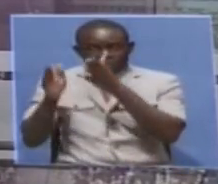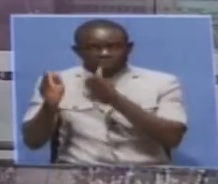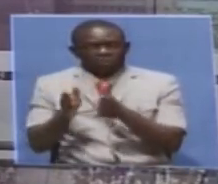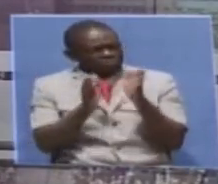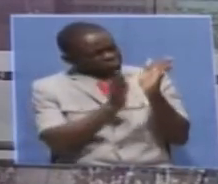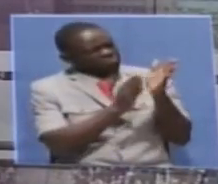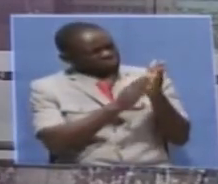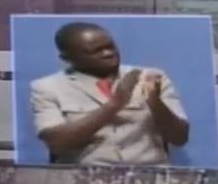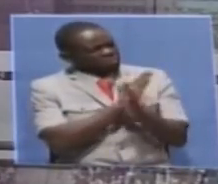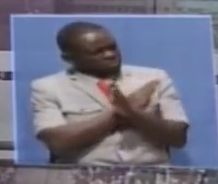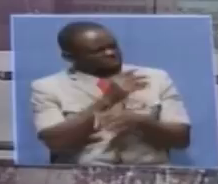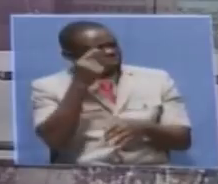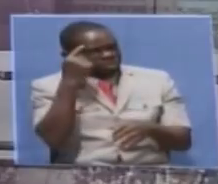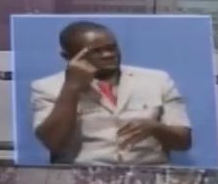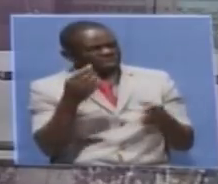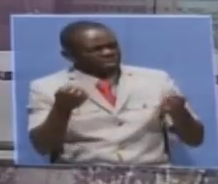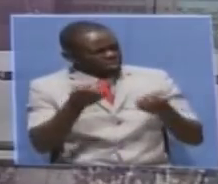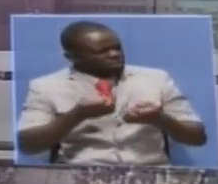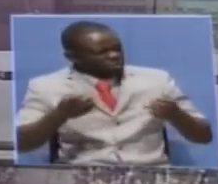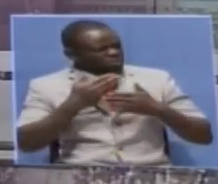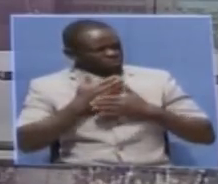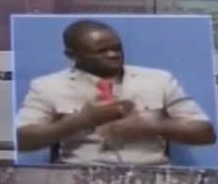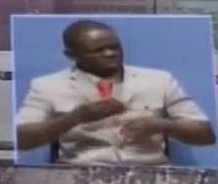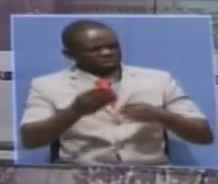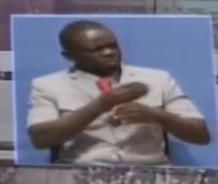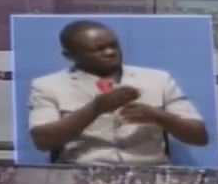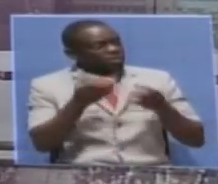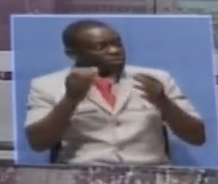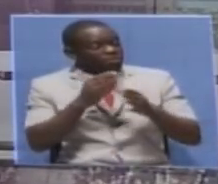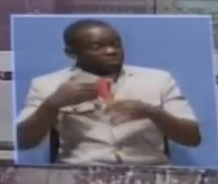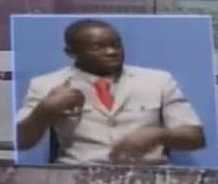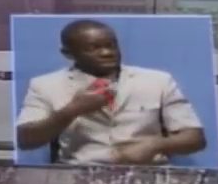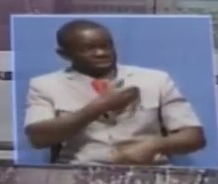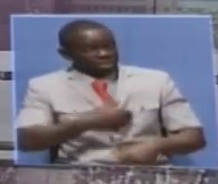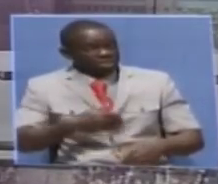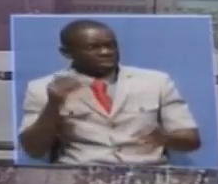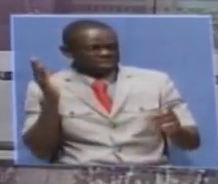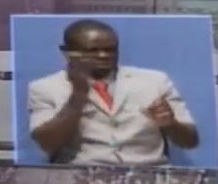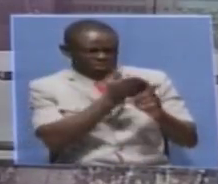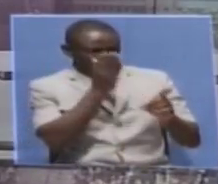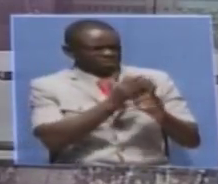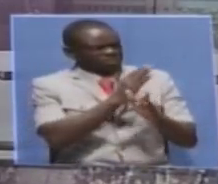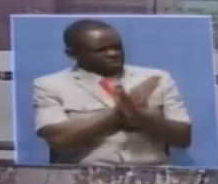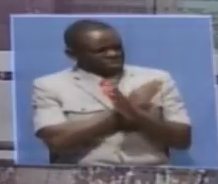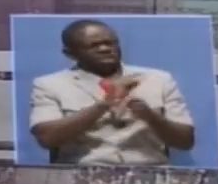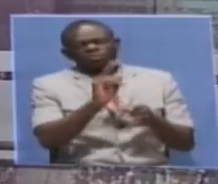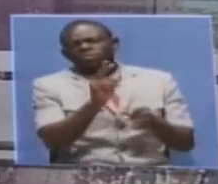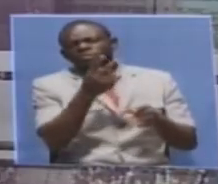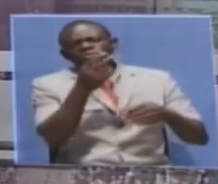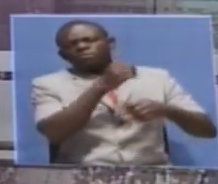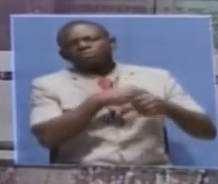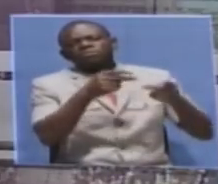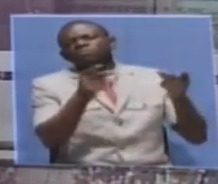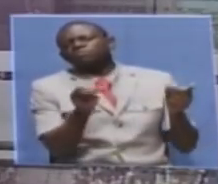says makes it the second largest Chinese investment destination. The Chinese ambassador has further disclosed that President Edgar